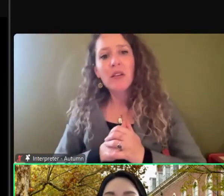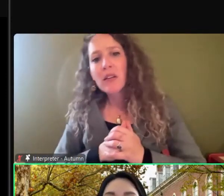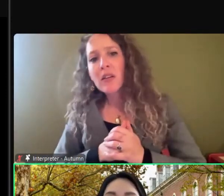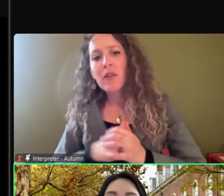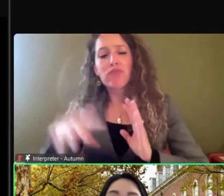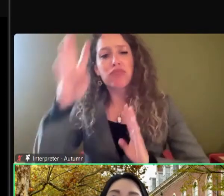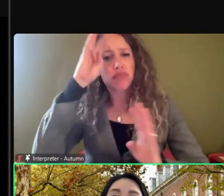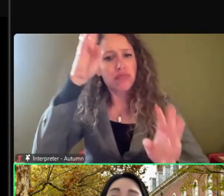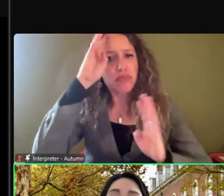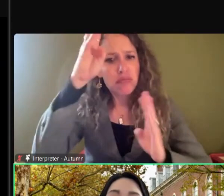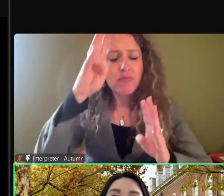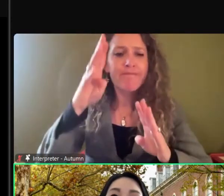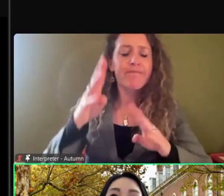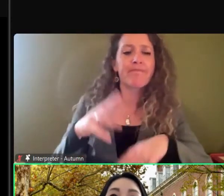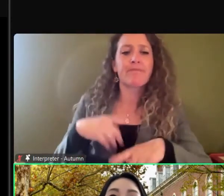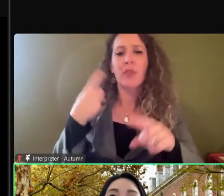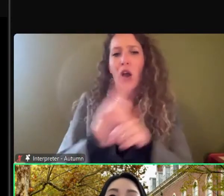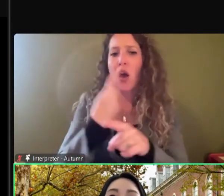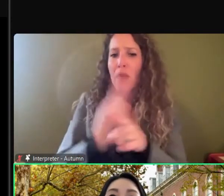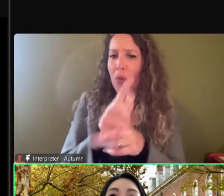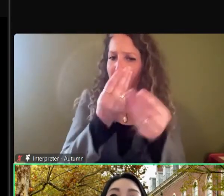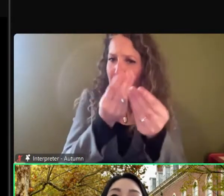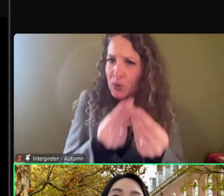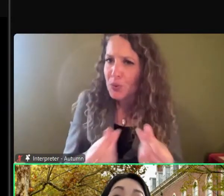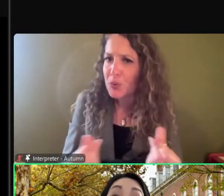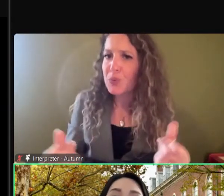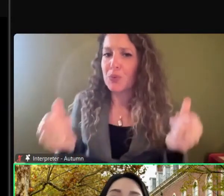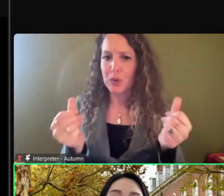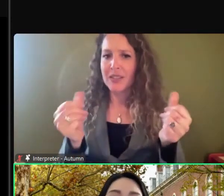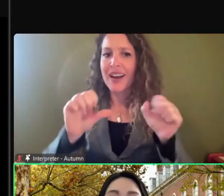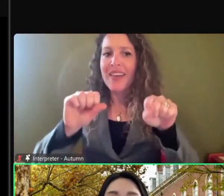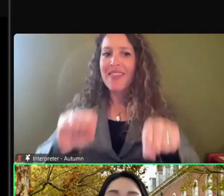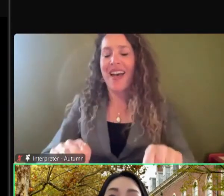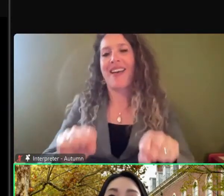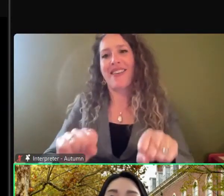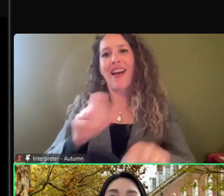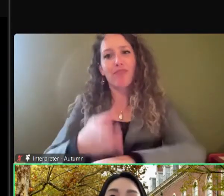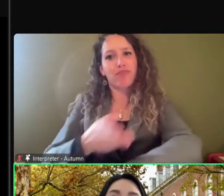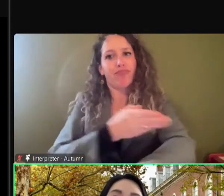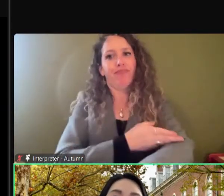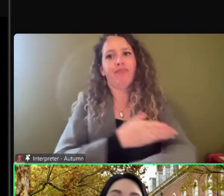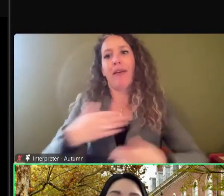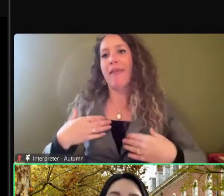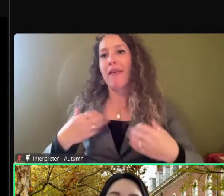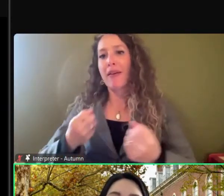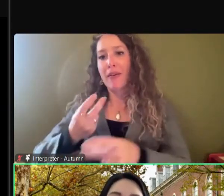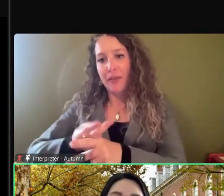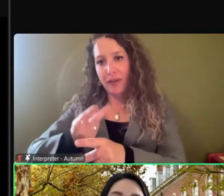meaningful solutions that can truly enhance their health related quality of life.